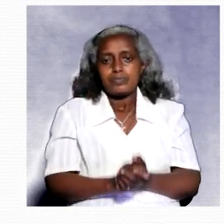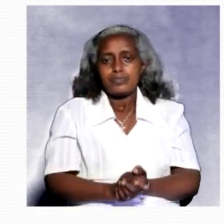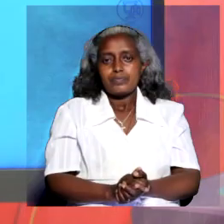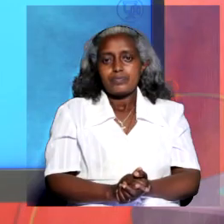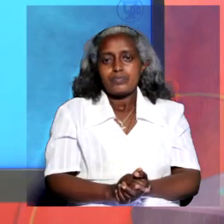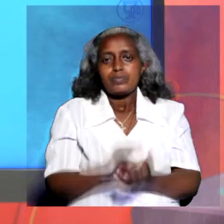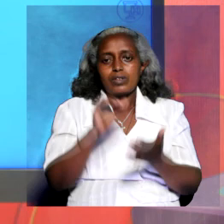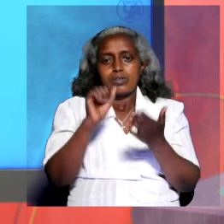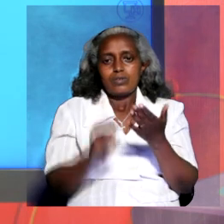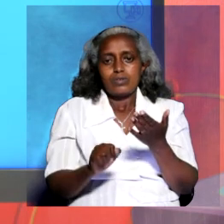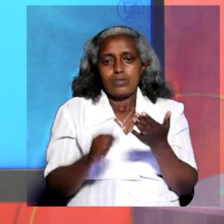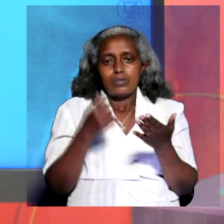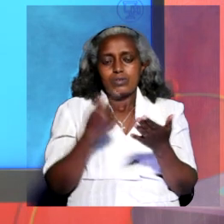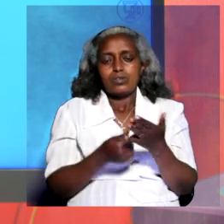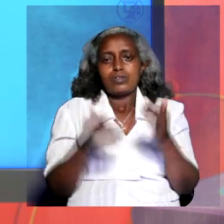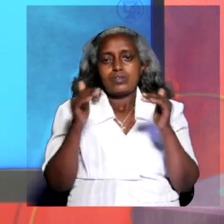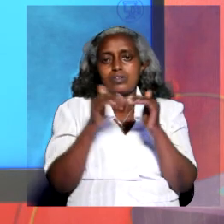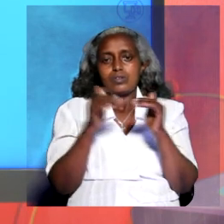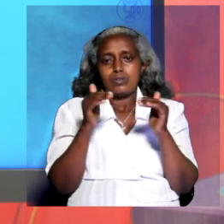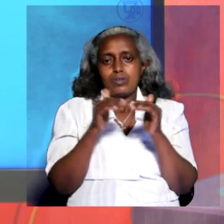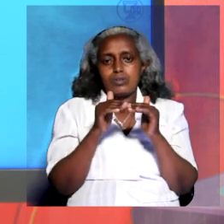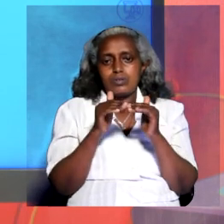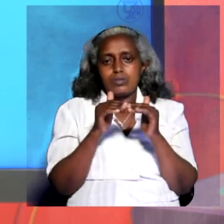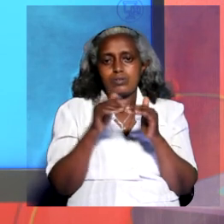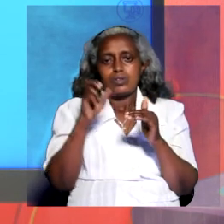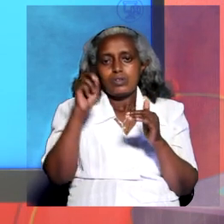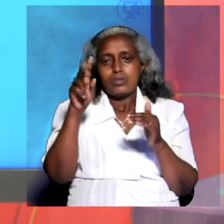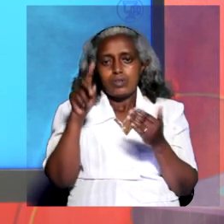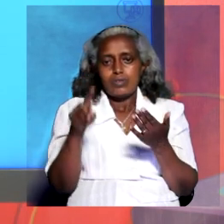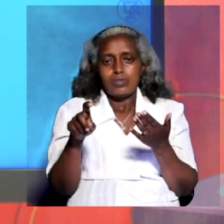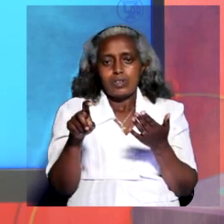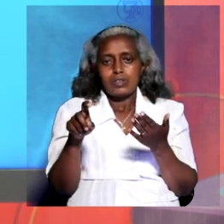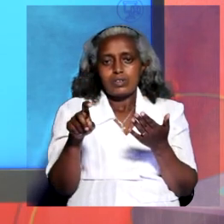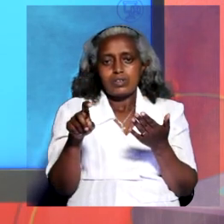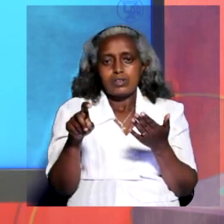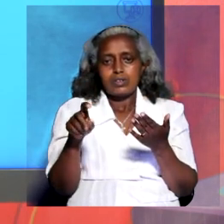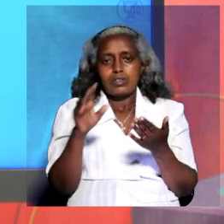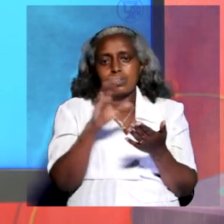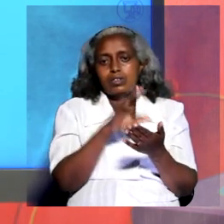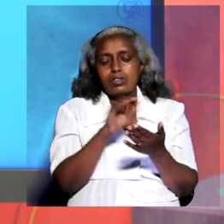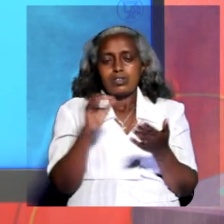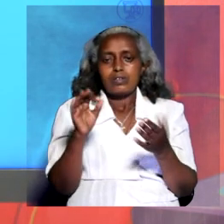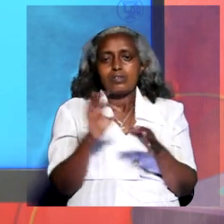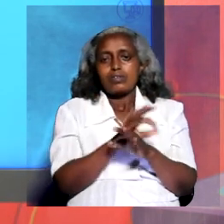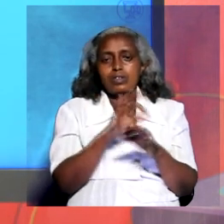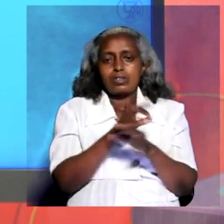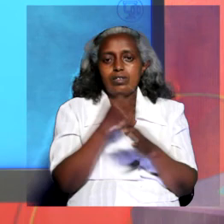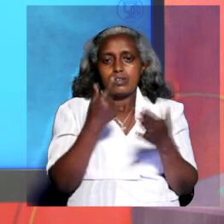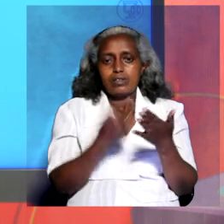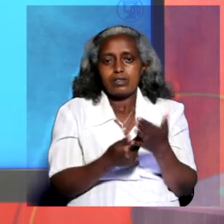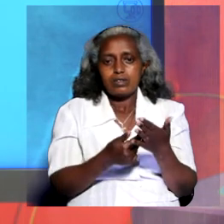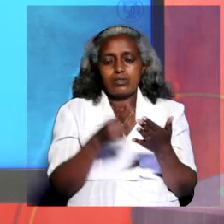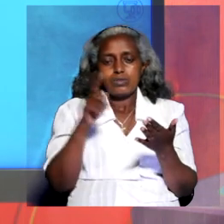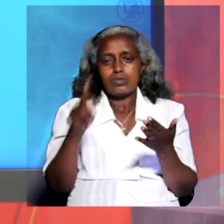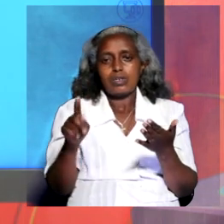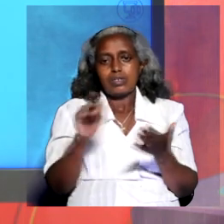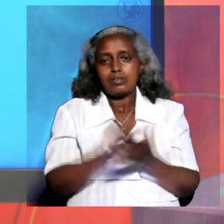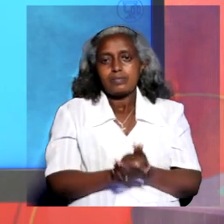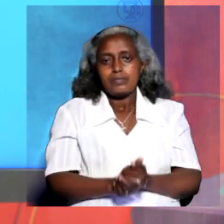So this is equal to 12x And factorizing this, you'll have this